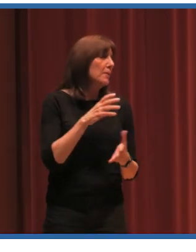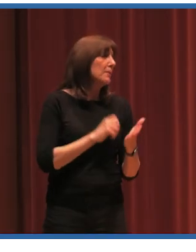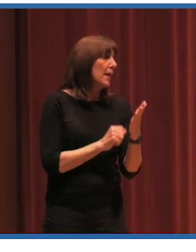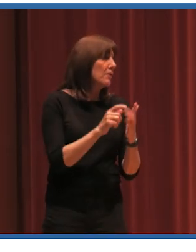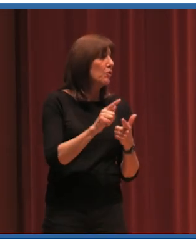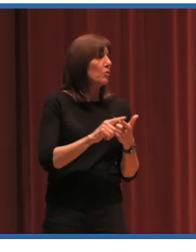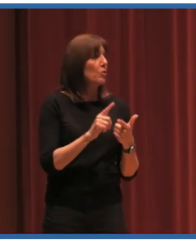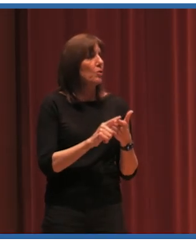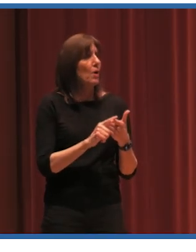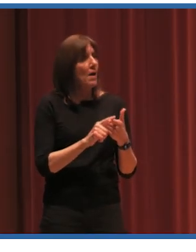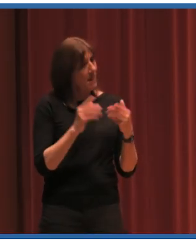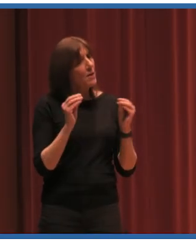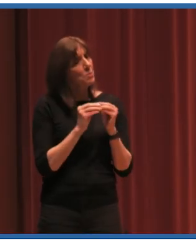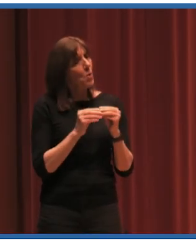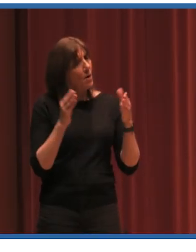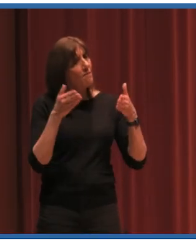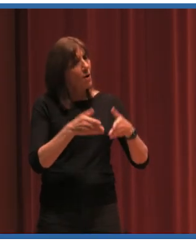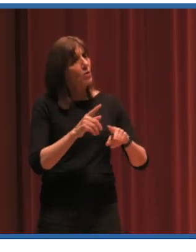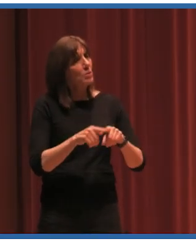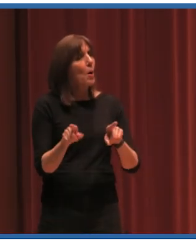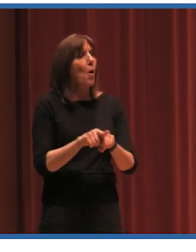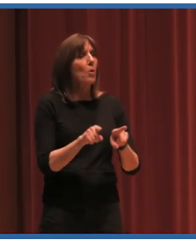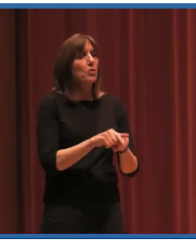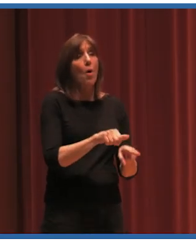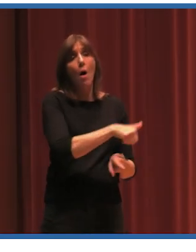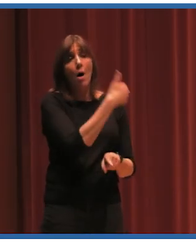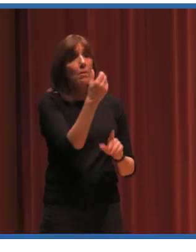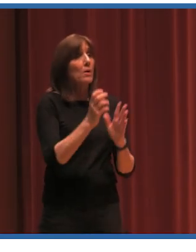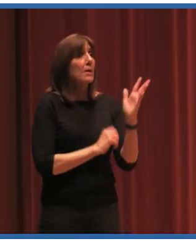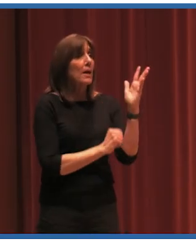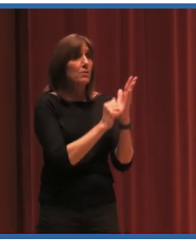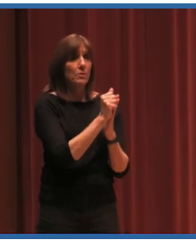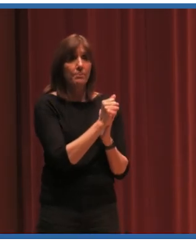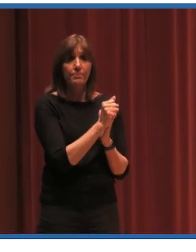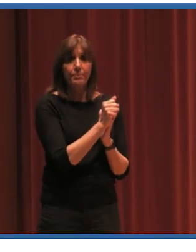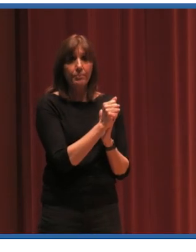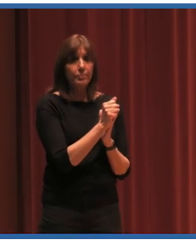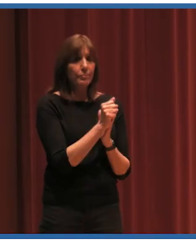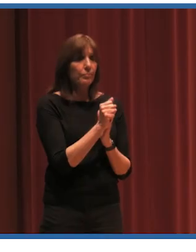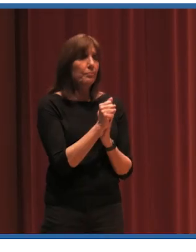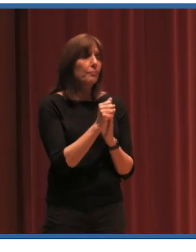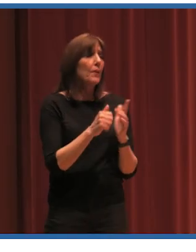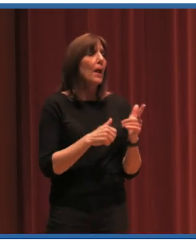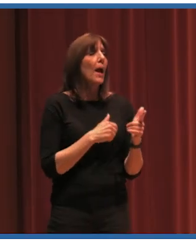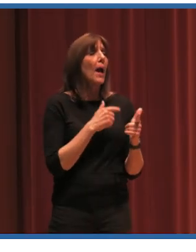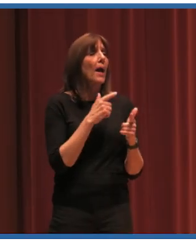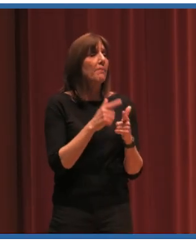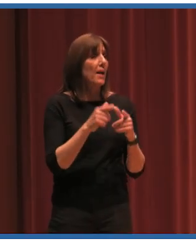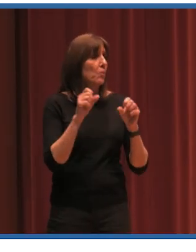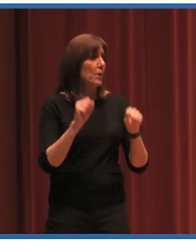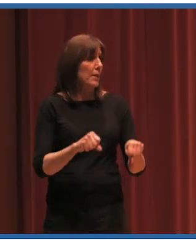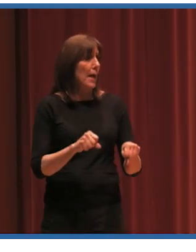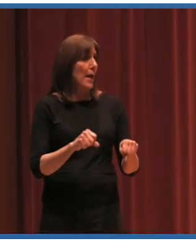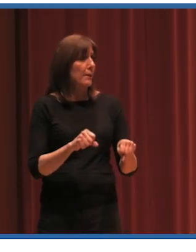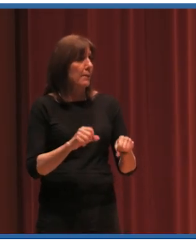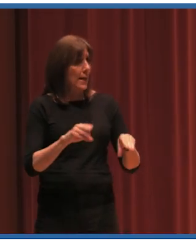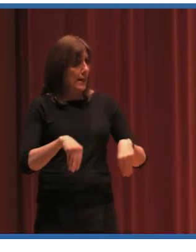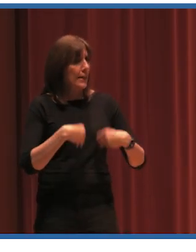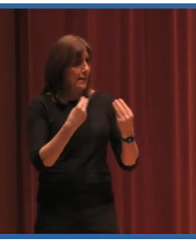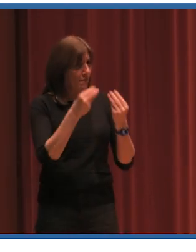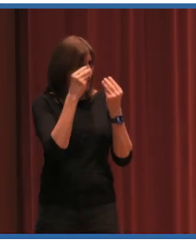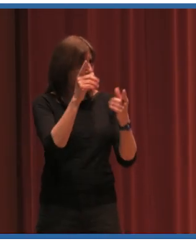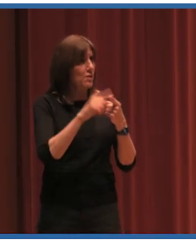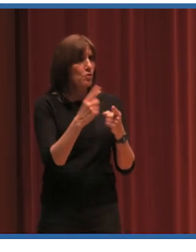our focus, but about all the cancers. And then if we can link it up with someone that they can talk